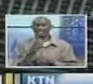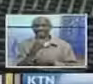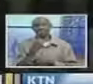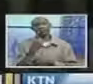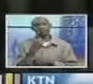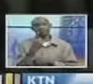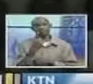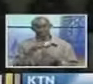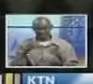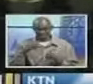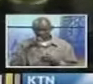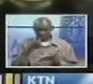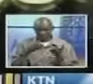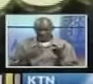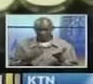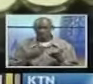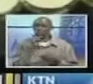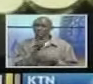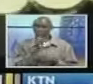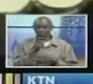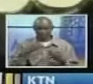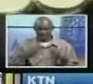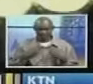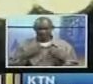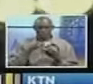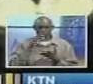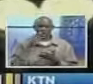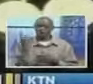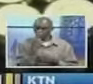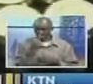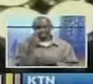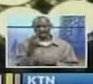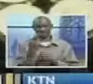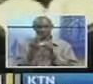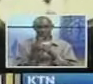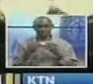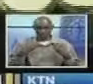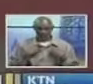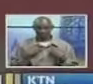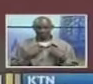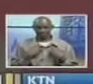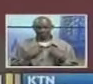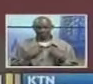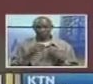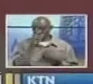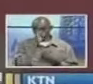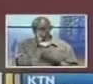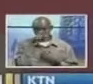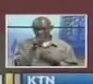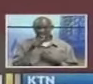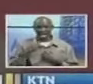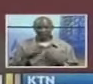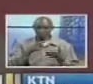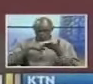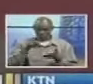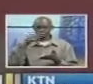more. But experts are quick to caution it will take more than just owning a gun to have one. The police have to